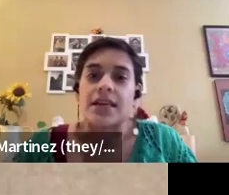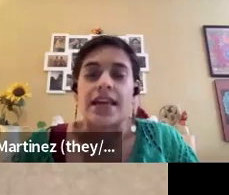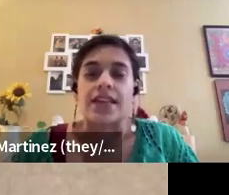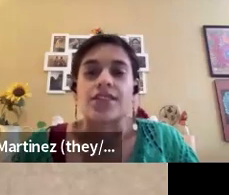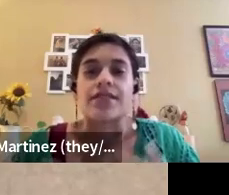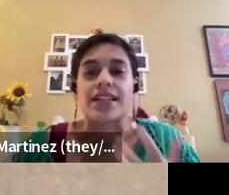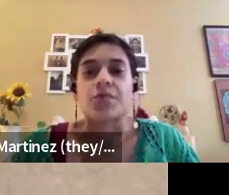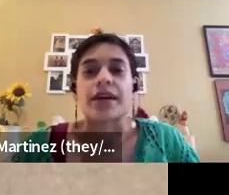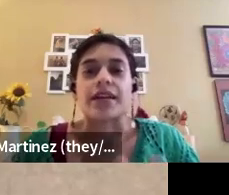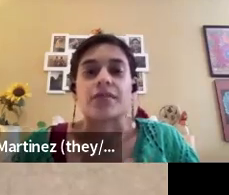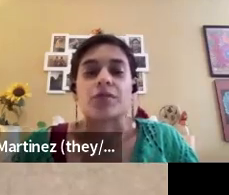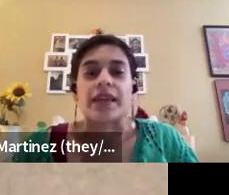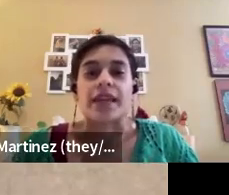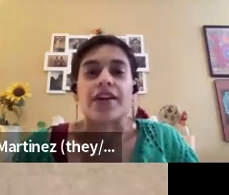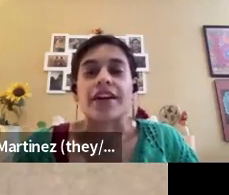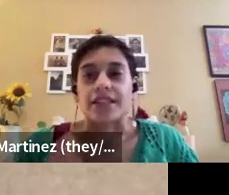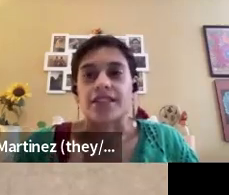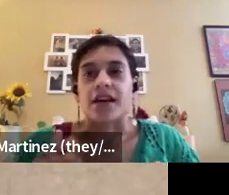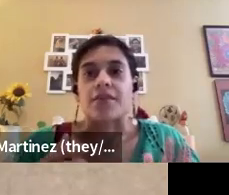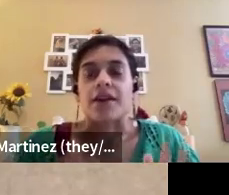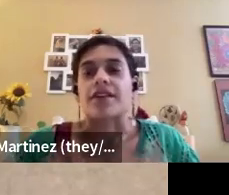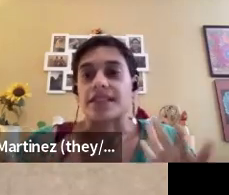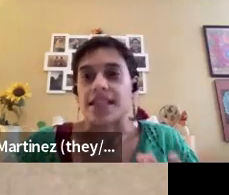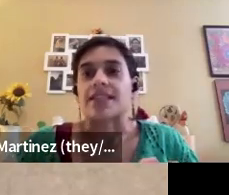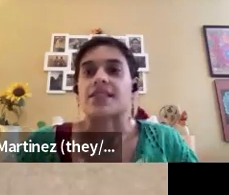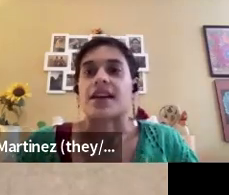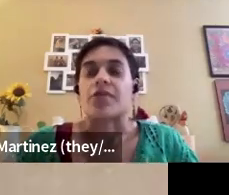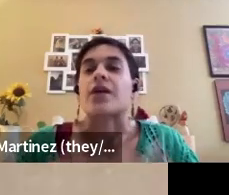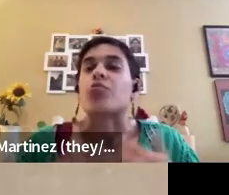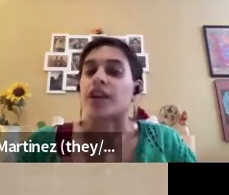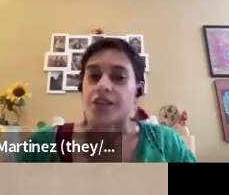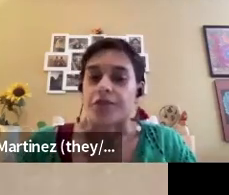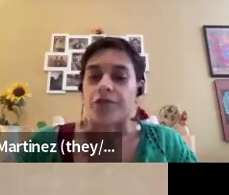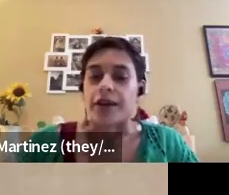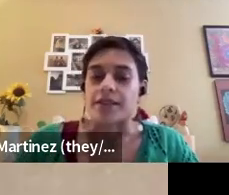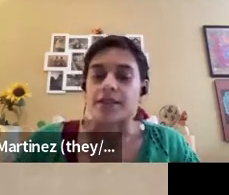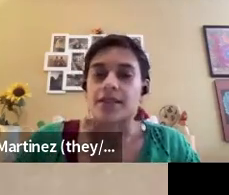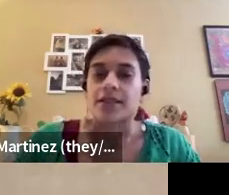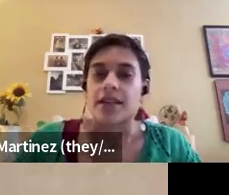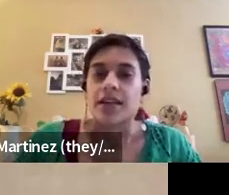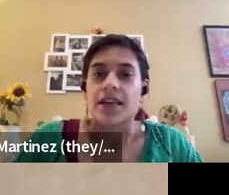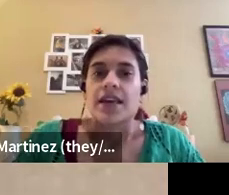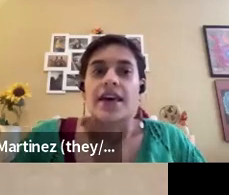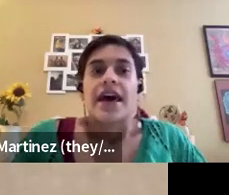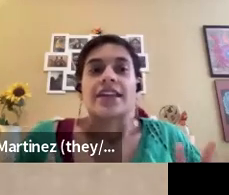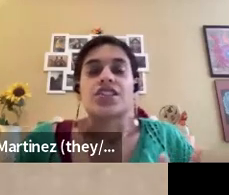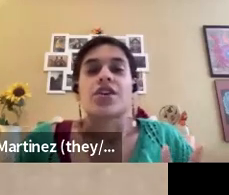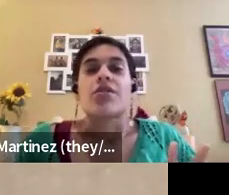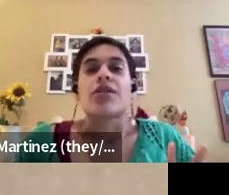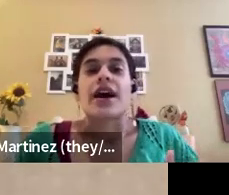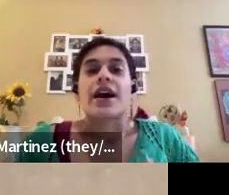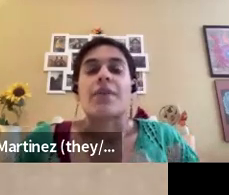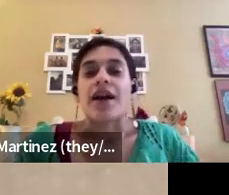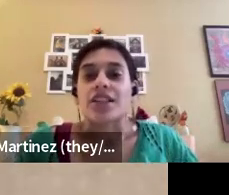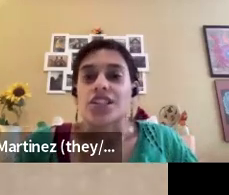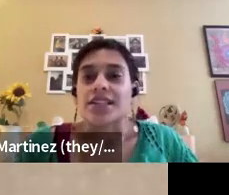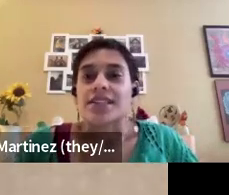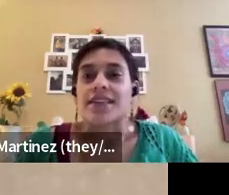sound. And so that's what will be heard in some of the scenes where I'm walking through a forest. And